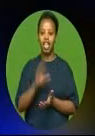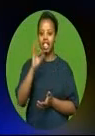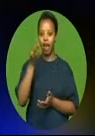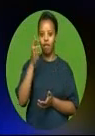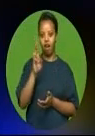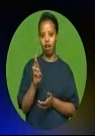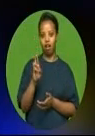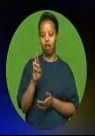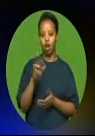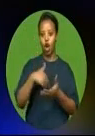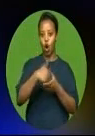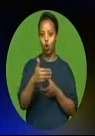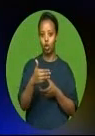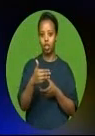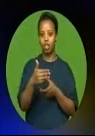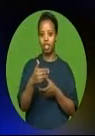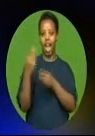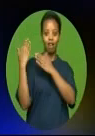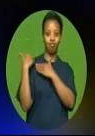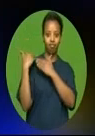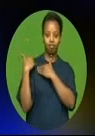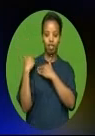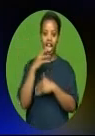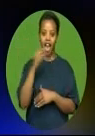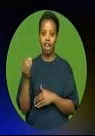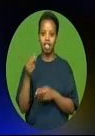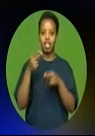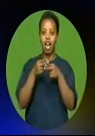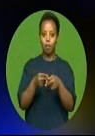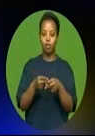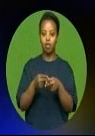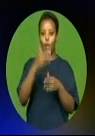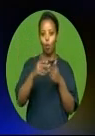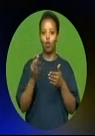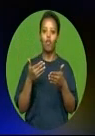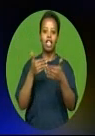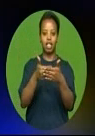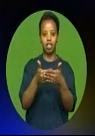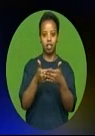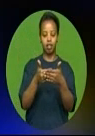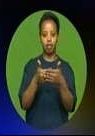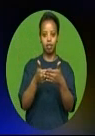CFR, coast and freight, or named port of destination.